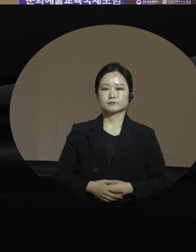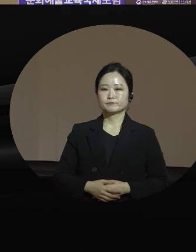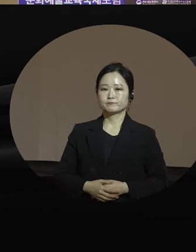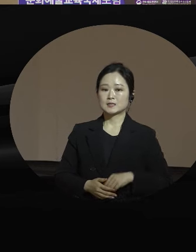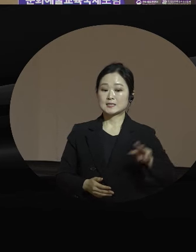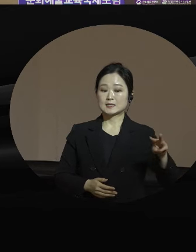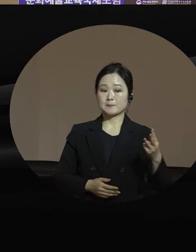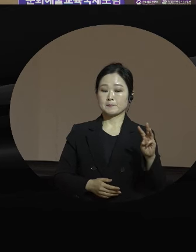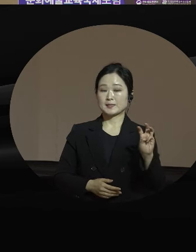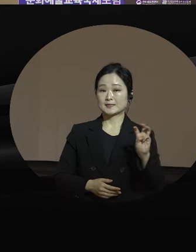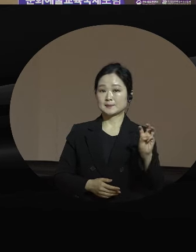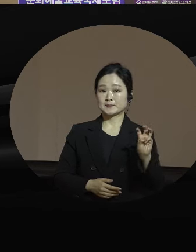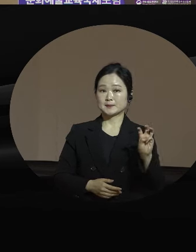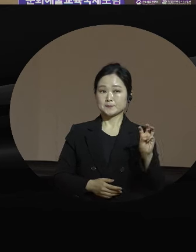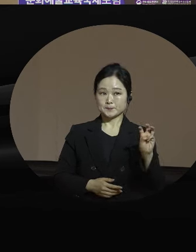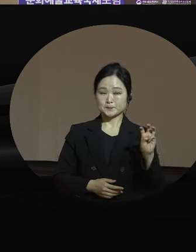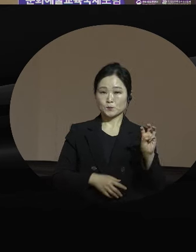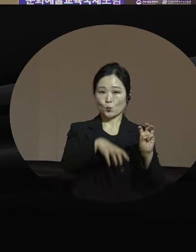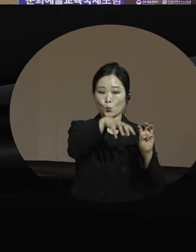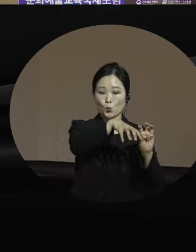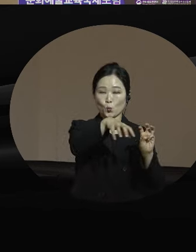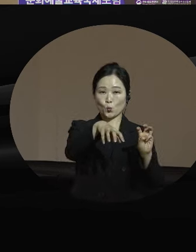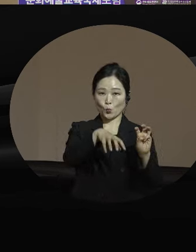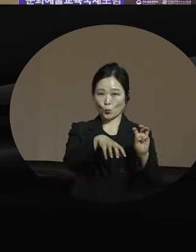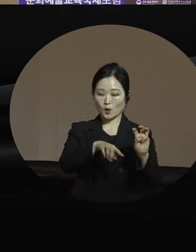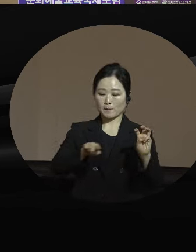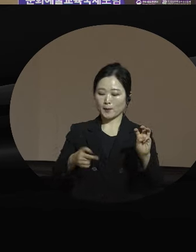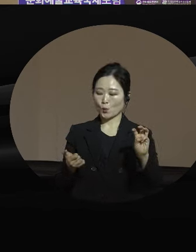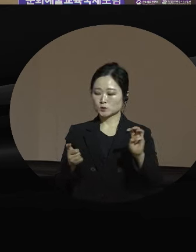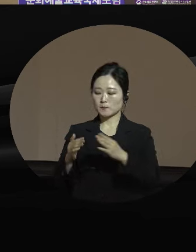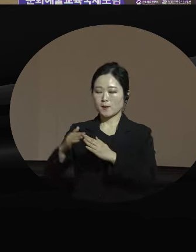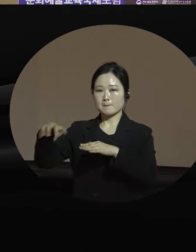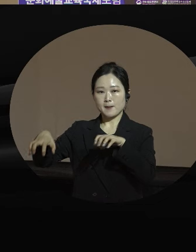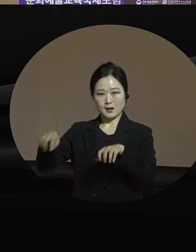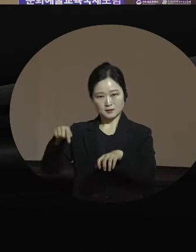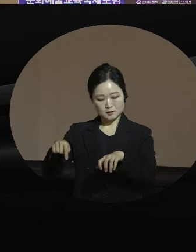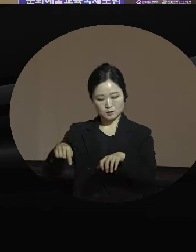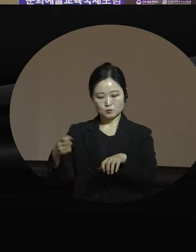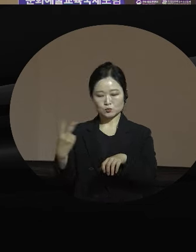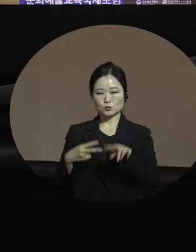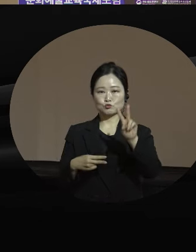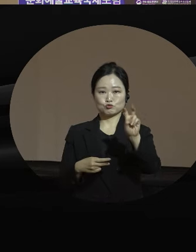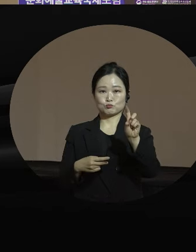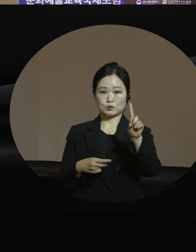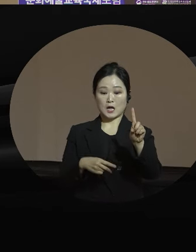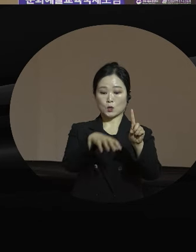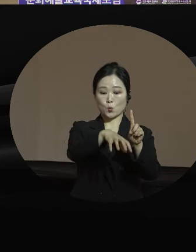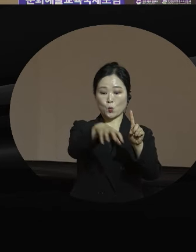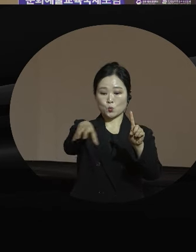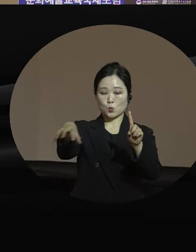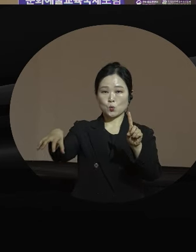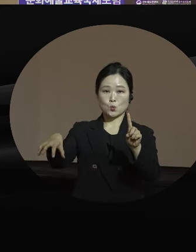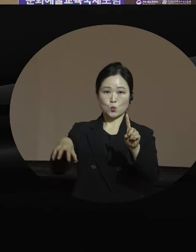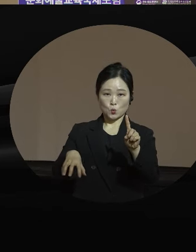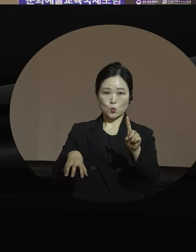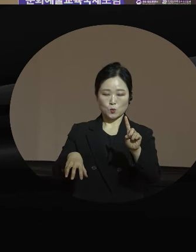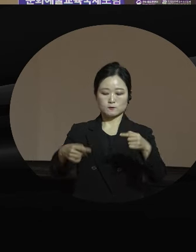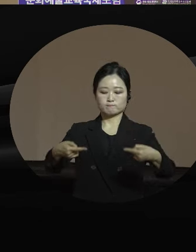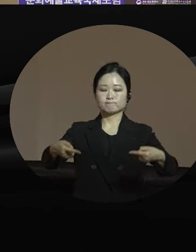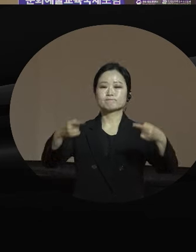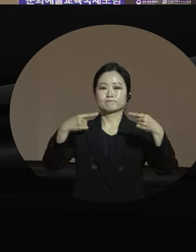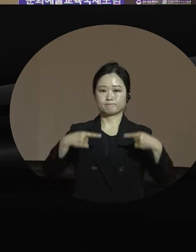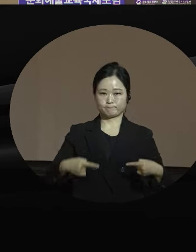21 provinces of Mongolia, which is the nationwide. The intellectuals give the speeches